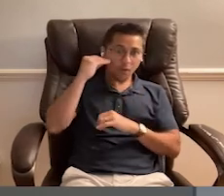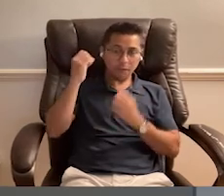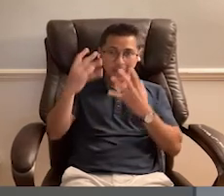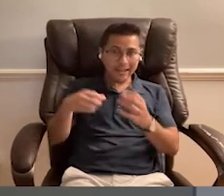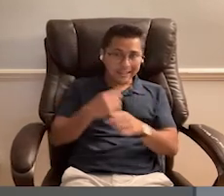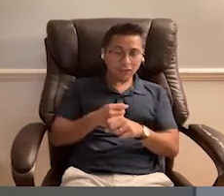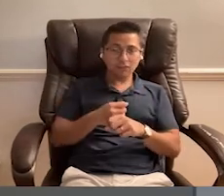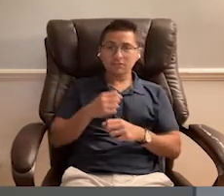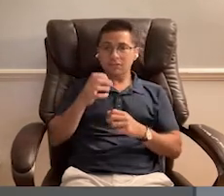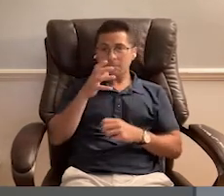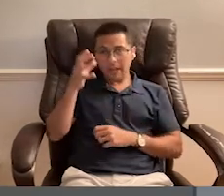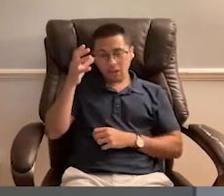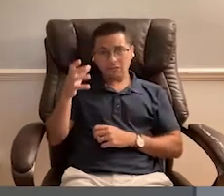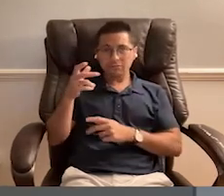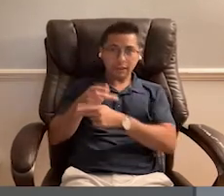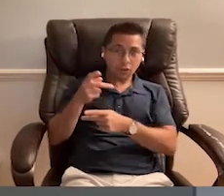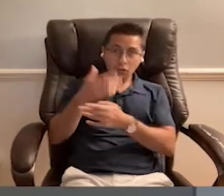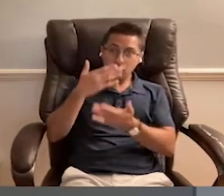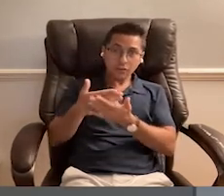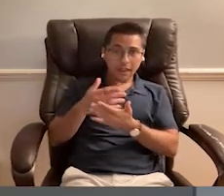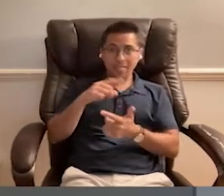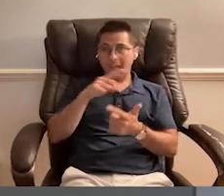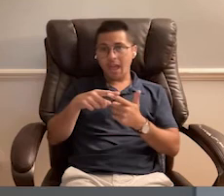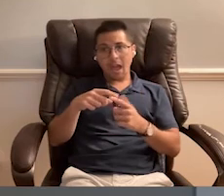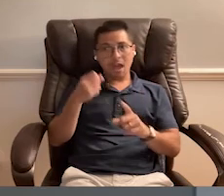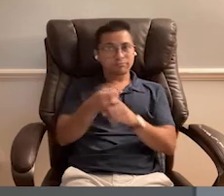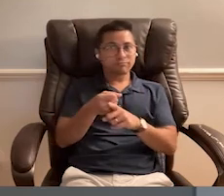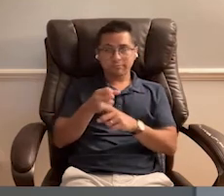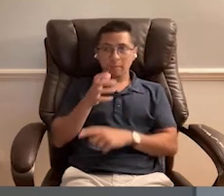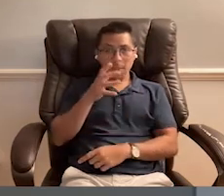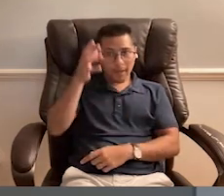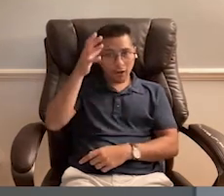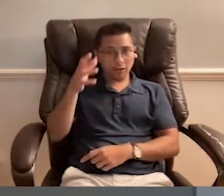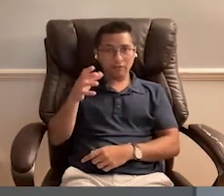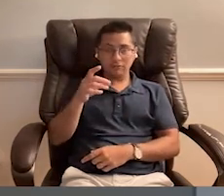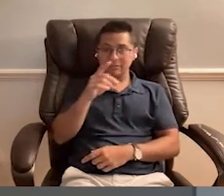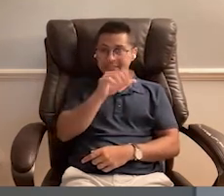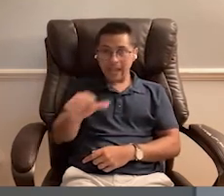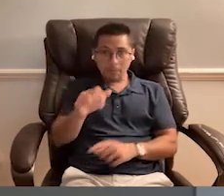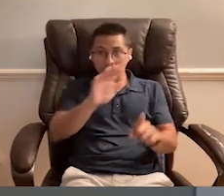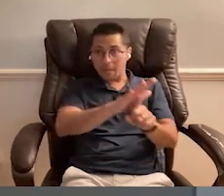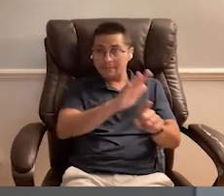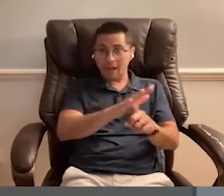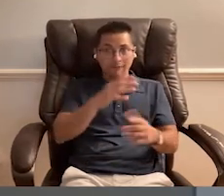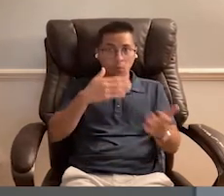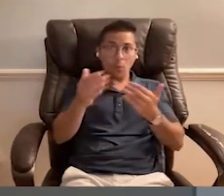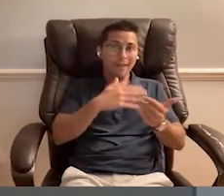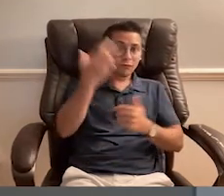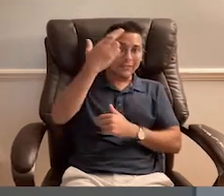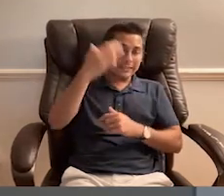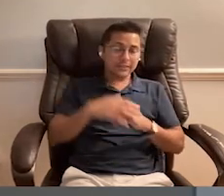have resided in their home for years and years and years, and their parents have always taken good care of them, and all of a sudden the parent